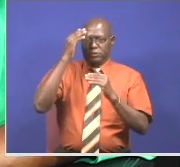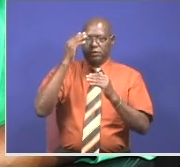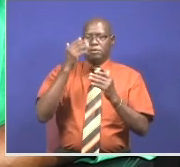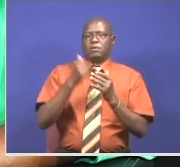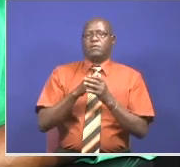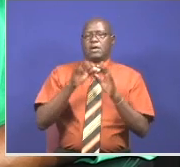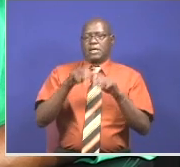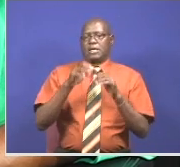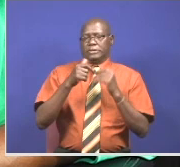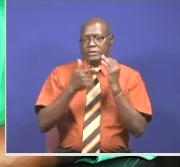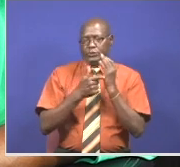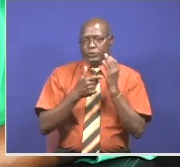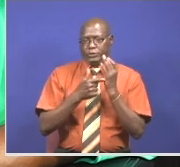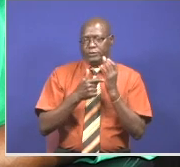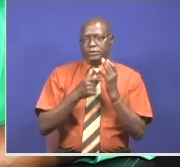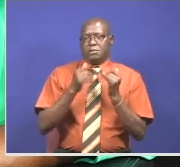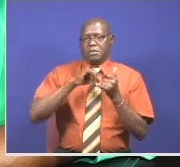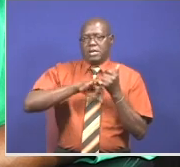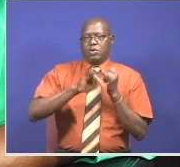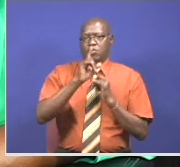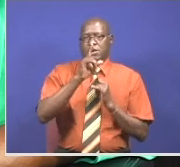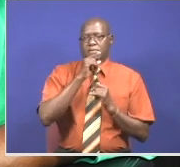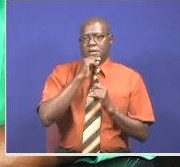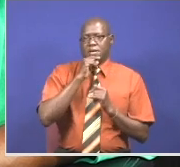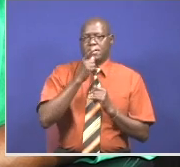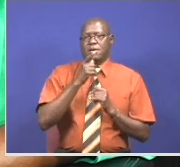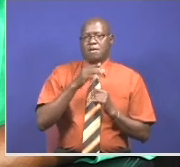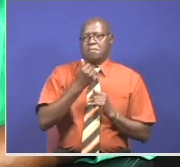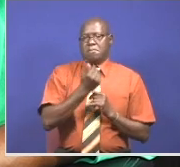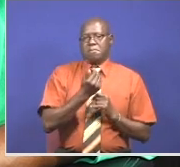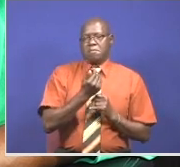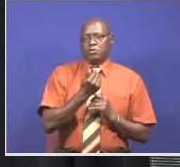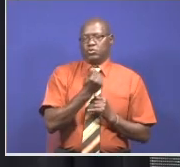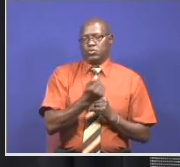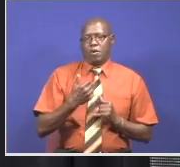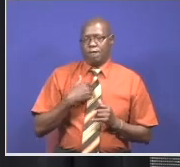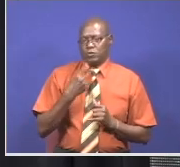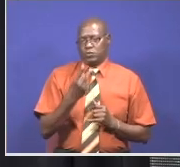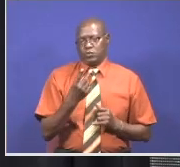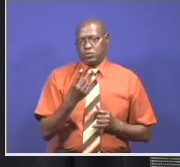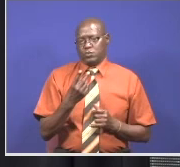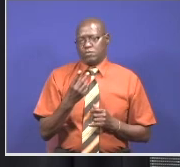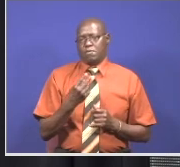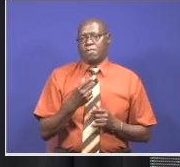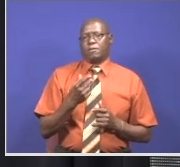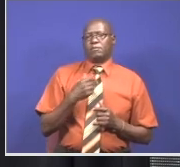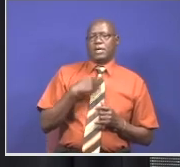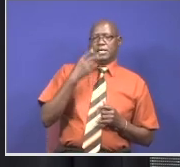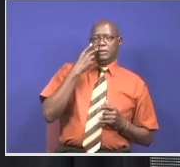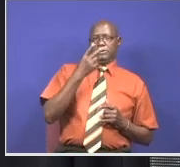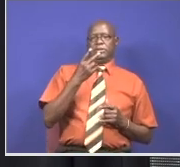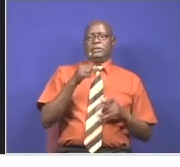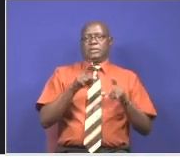Married to one man and a mother of two children. Thank you for coming, and I see your